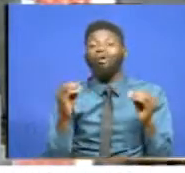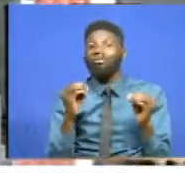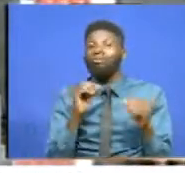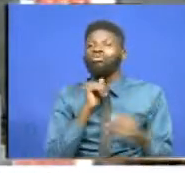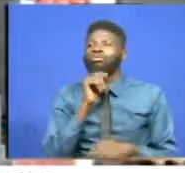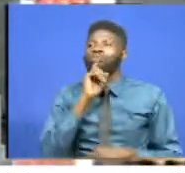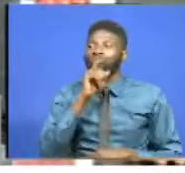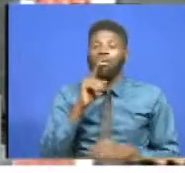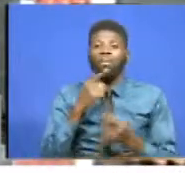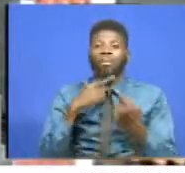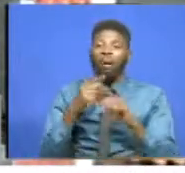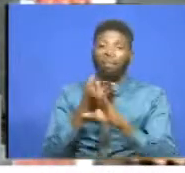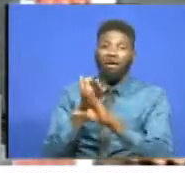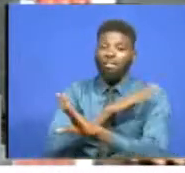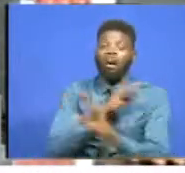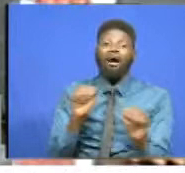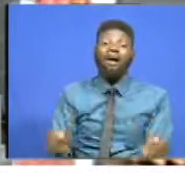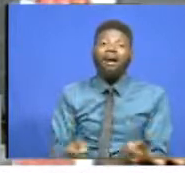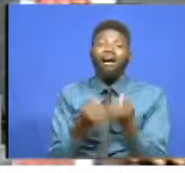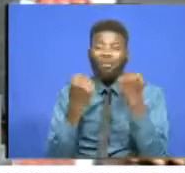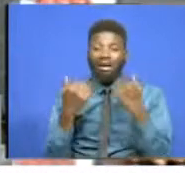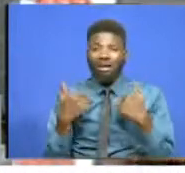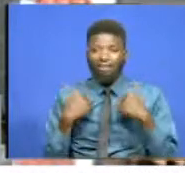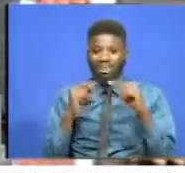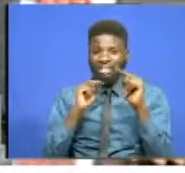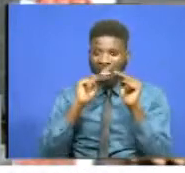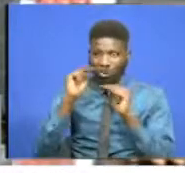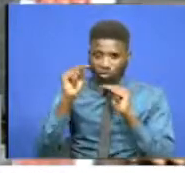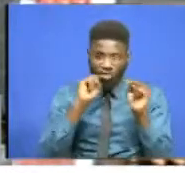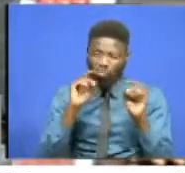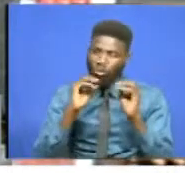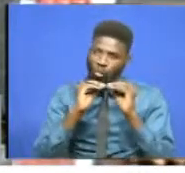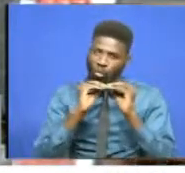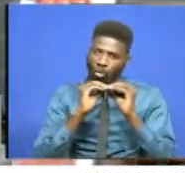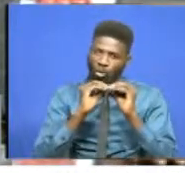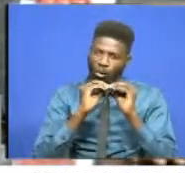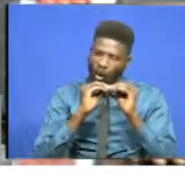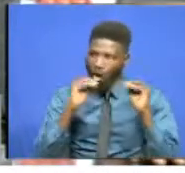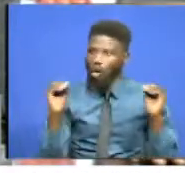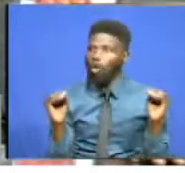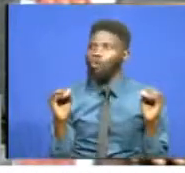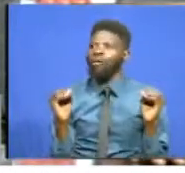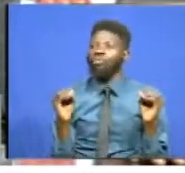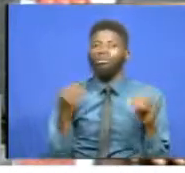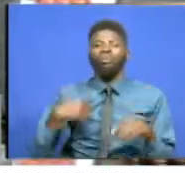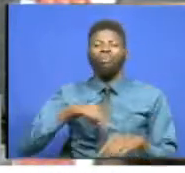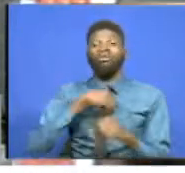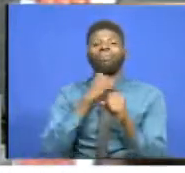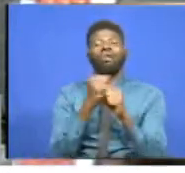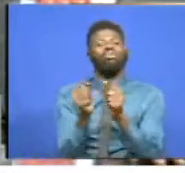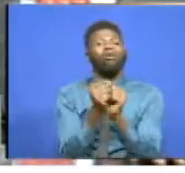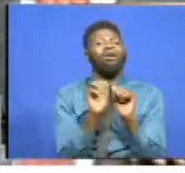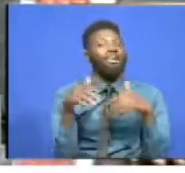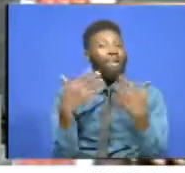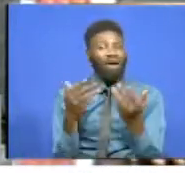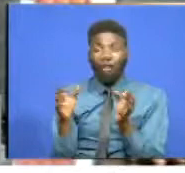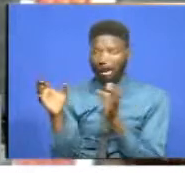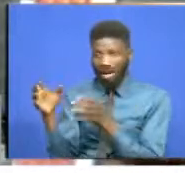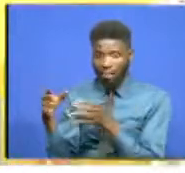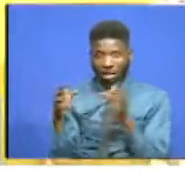intense negotiation over quite some time on how do we want to move together. The idea of bringing parties together was to